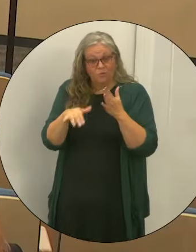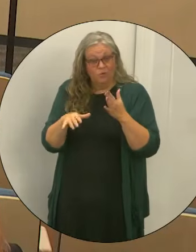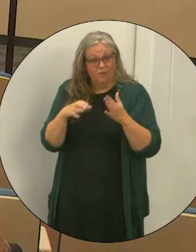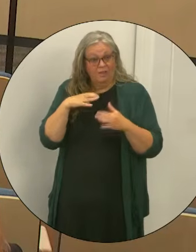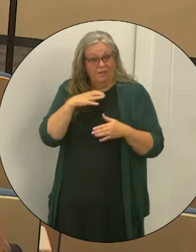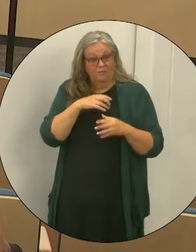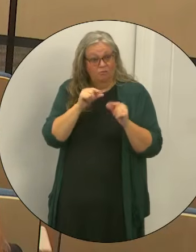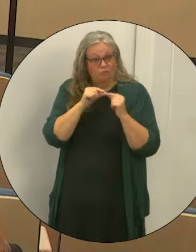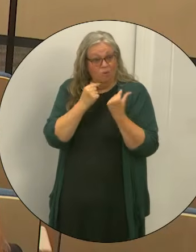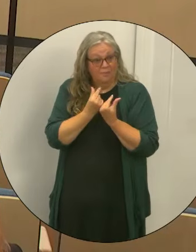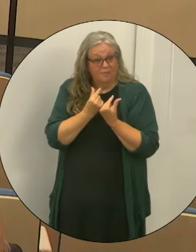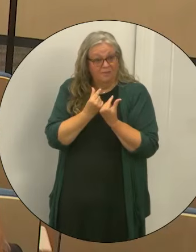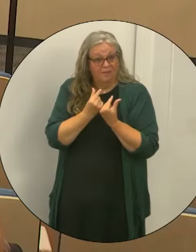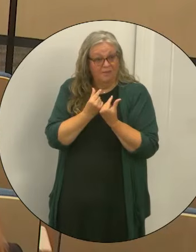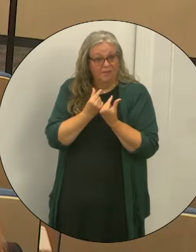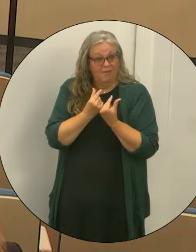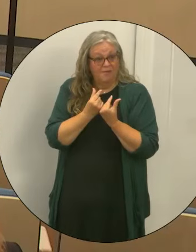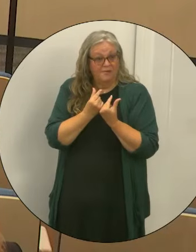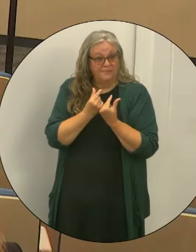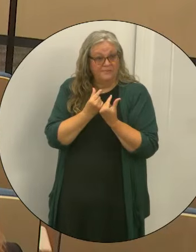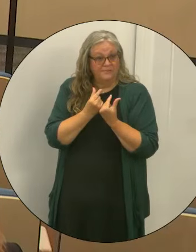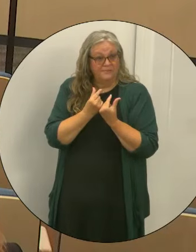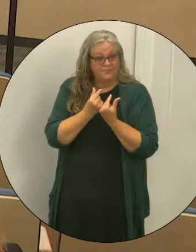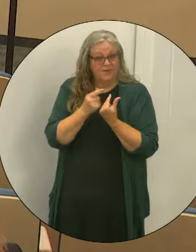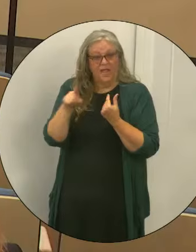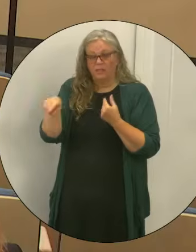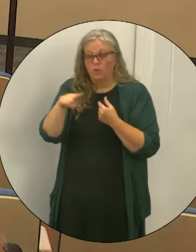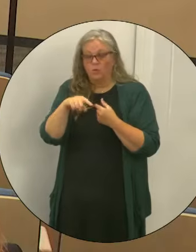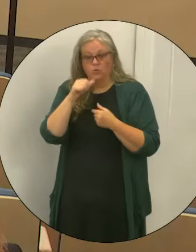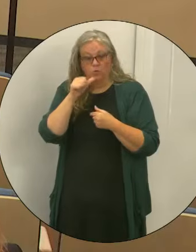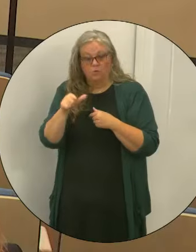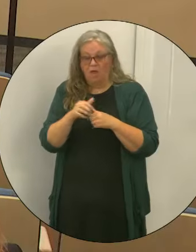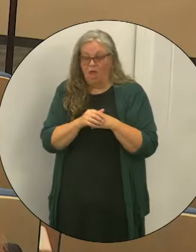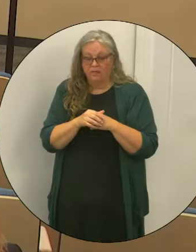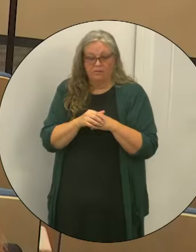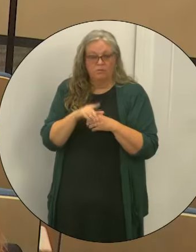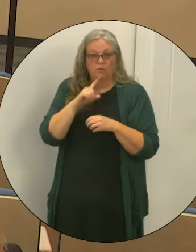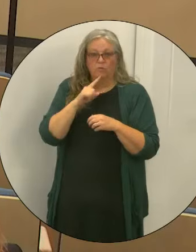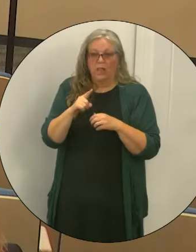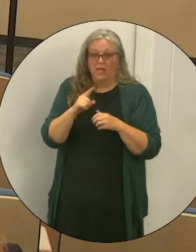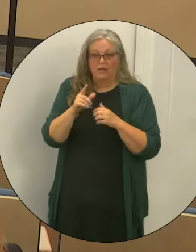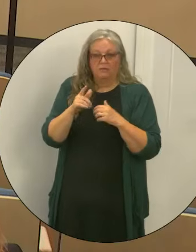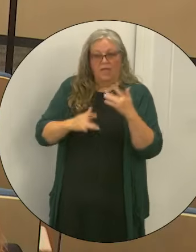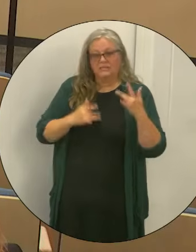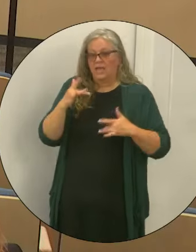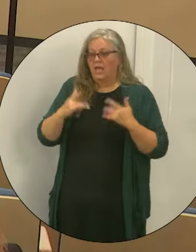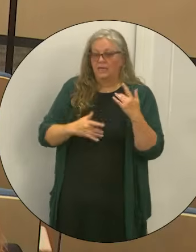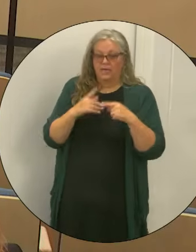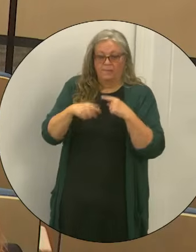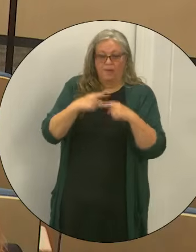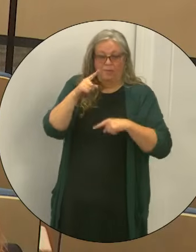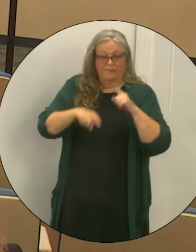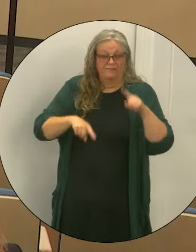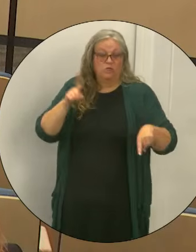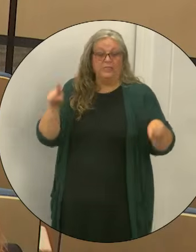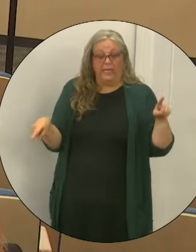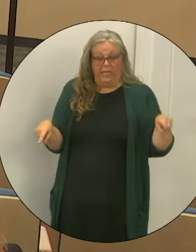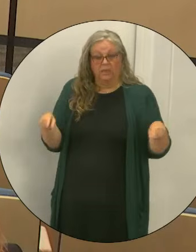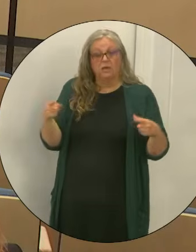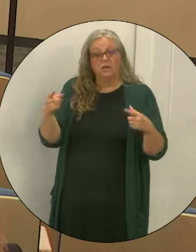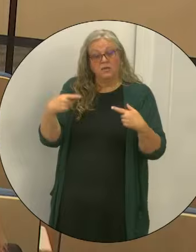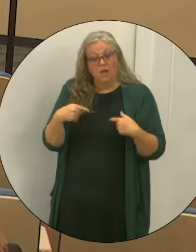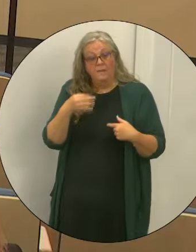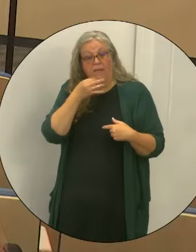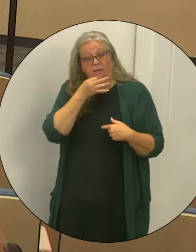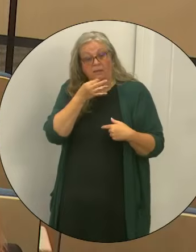groups traditionally and those that do not. So really excited about the diversity coming up with the groups,